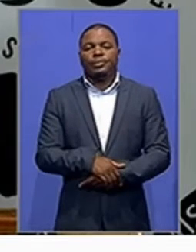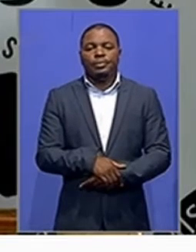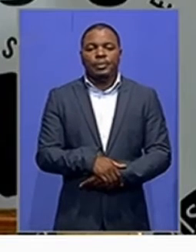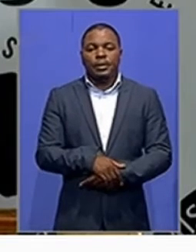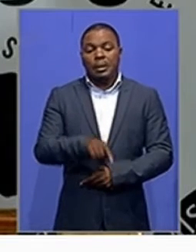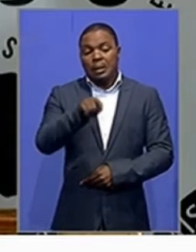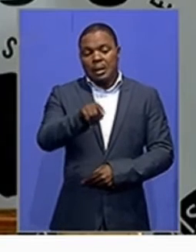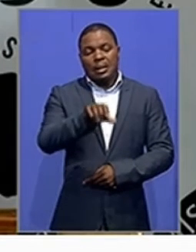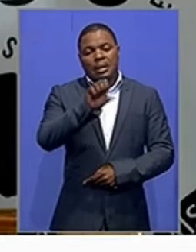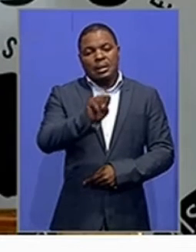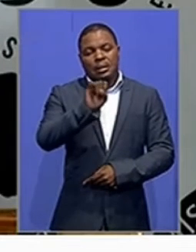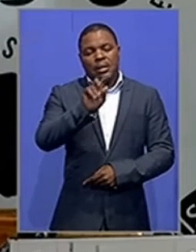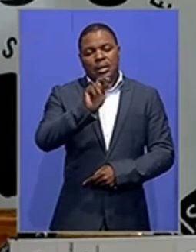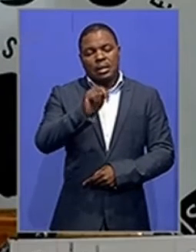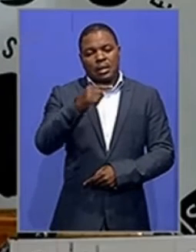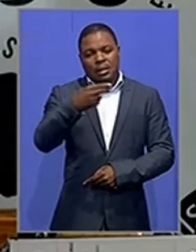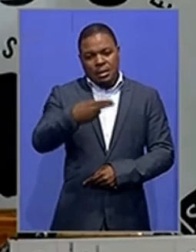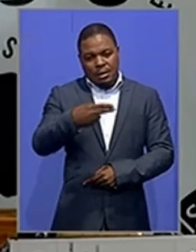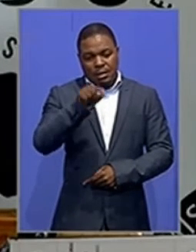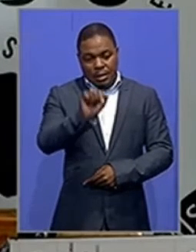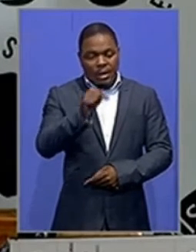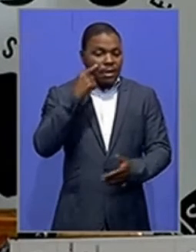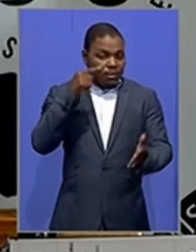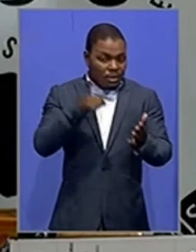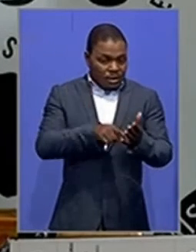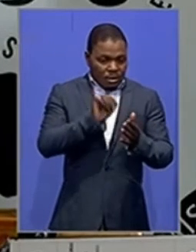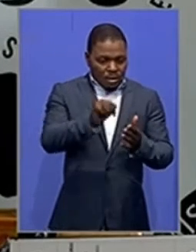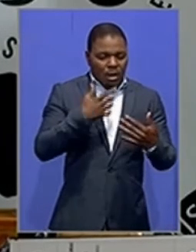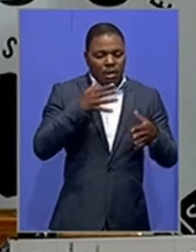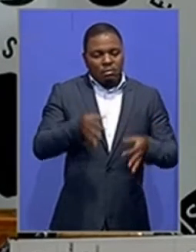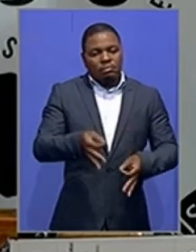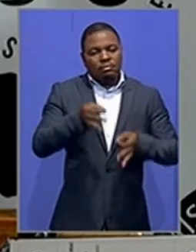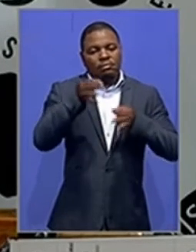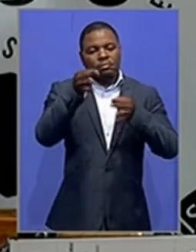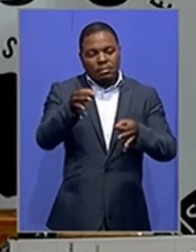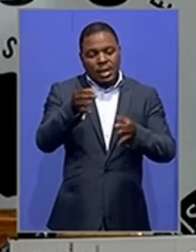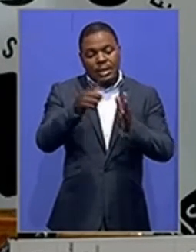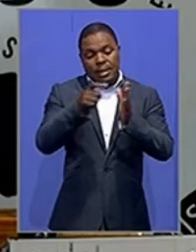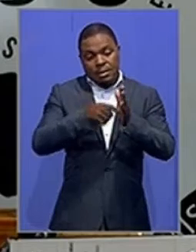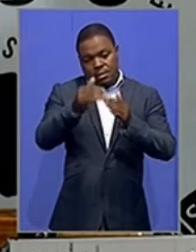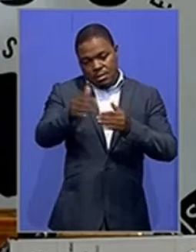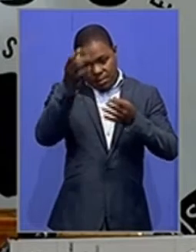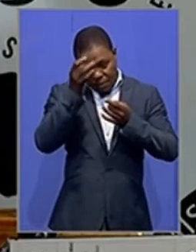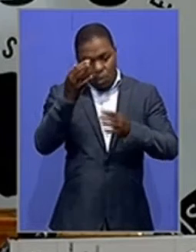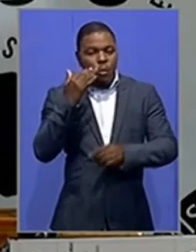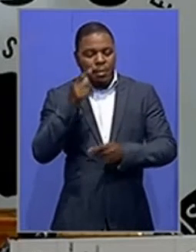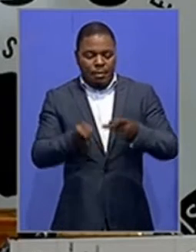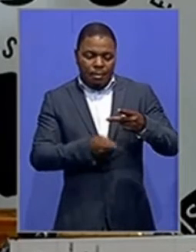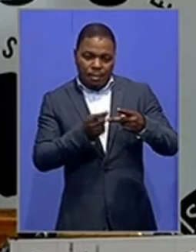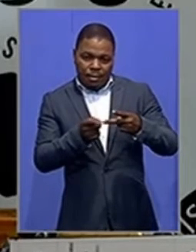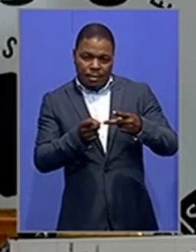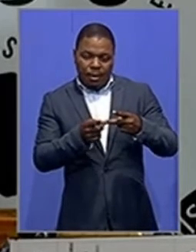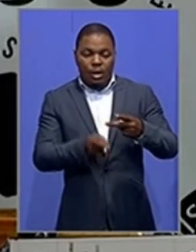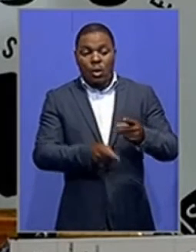of Mr. Anoj Singh's evidence is adjourned to a date to be determined. Two, Mr.